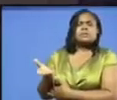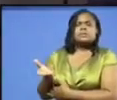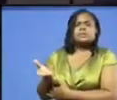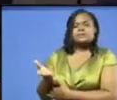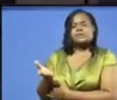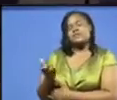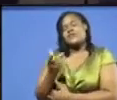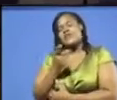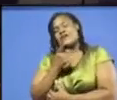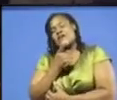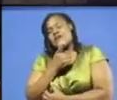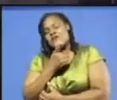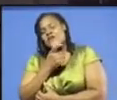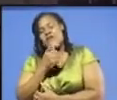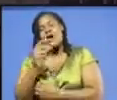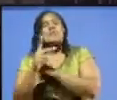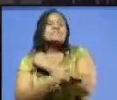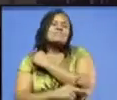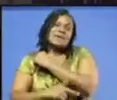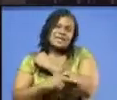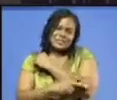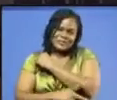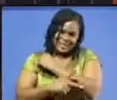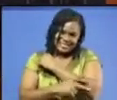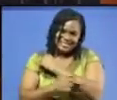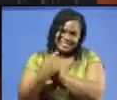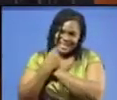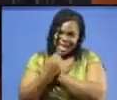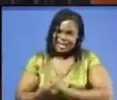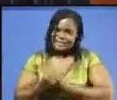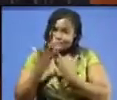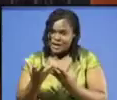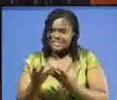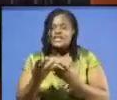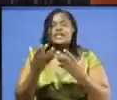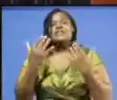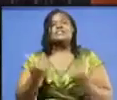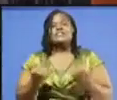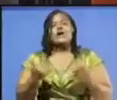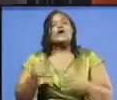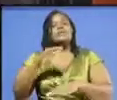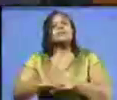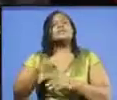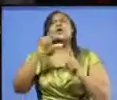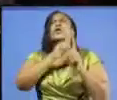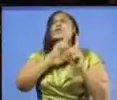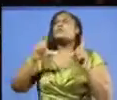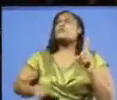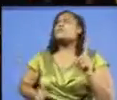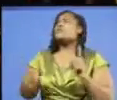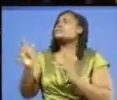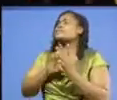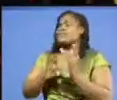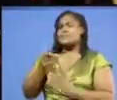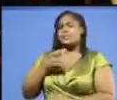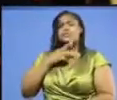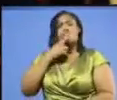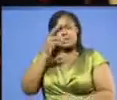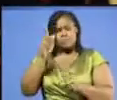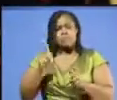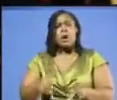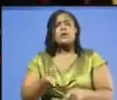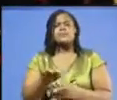those who are watching from lands where you don't have that colorful language, she said, "Lord Jesus, he's a real person."